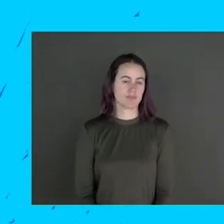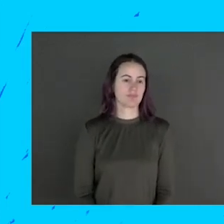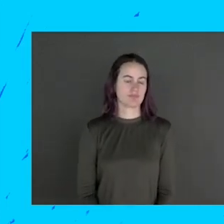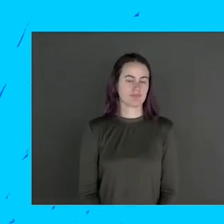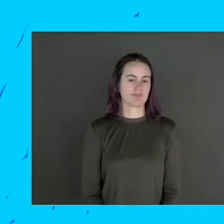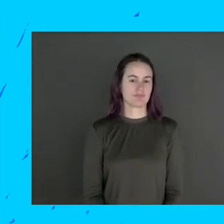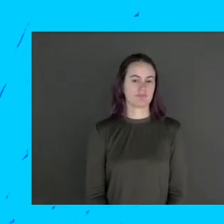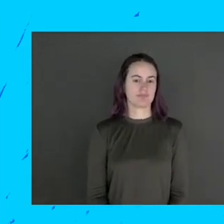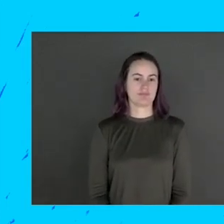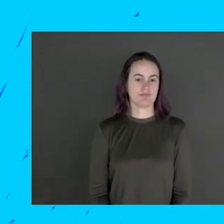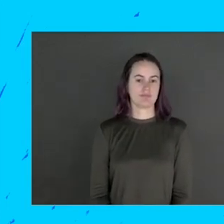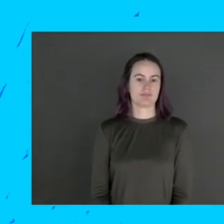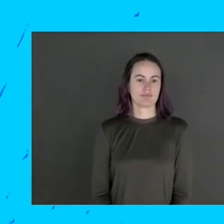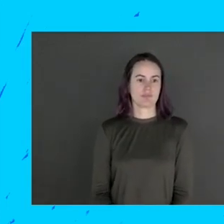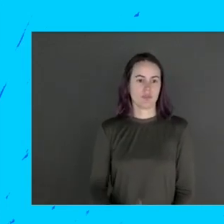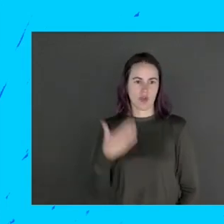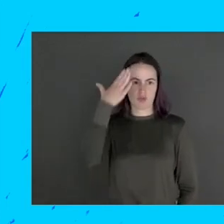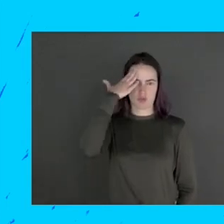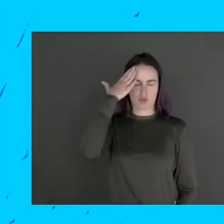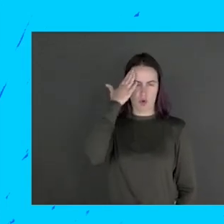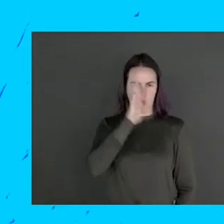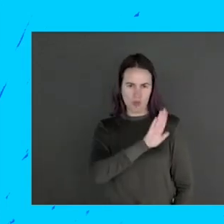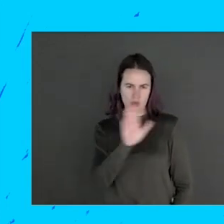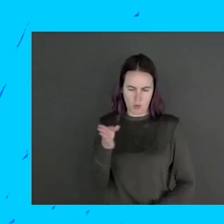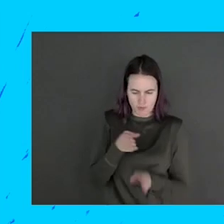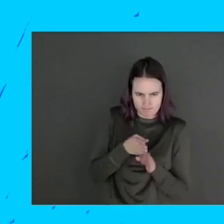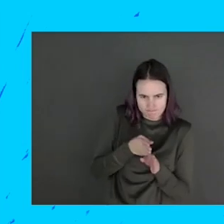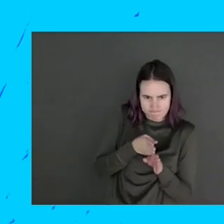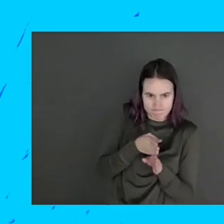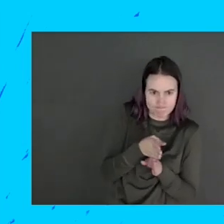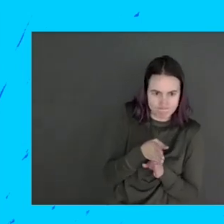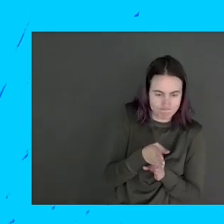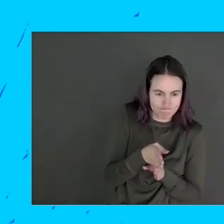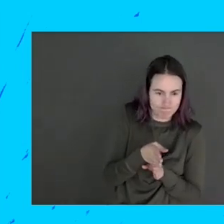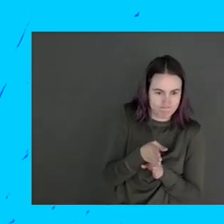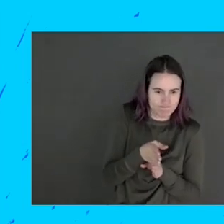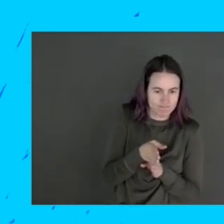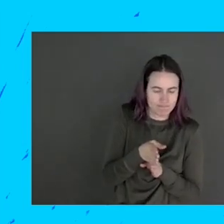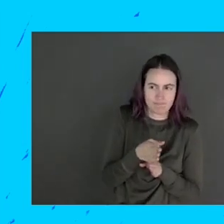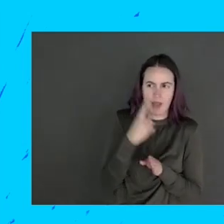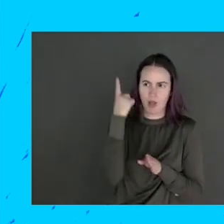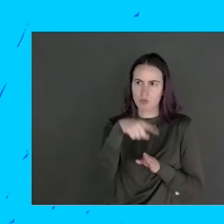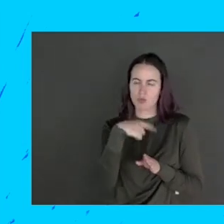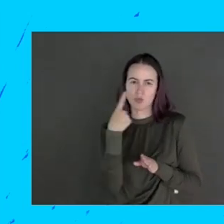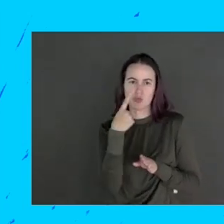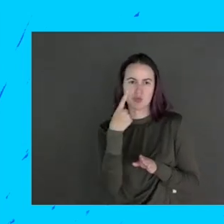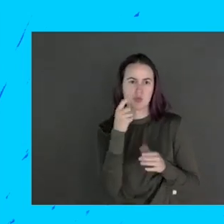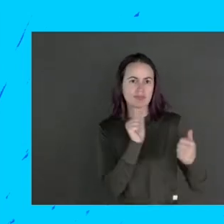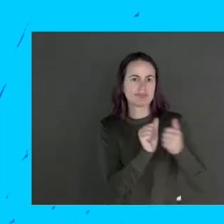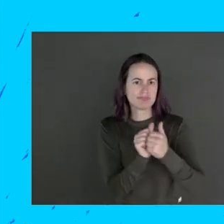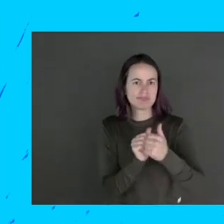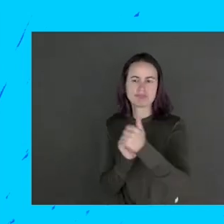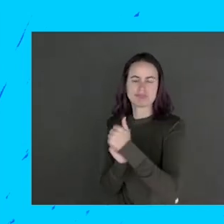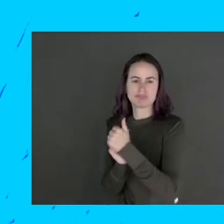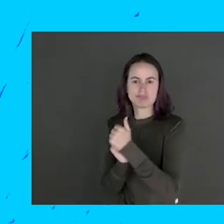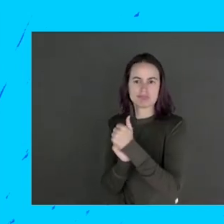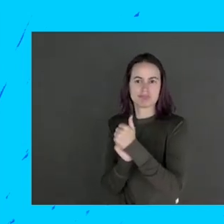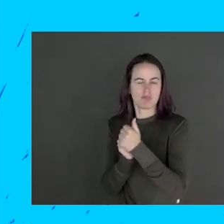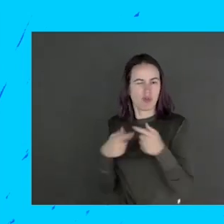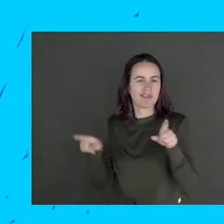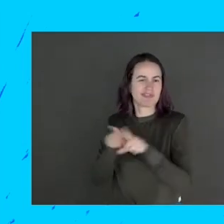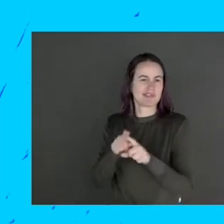You should know your niche as an organization and be able to work in consortia with other partners,